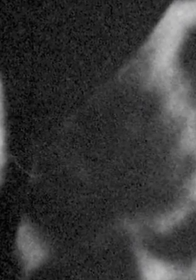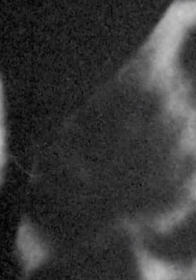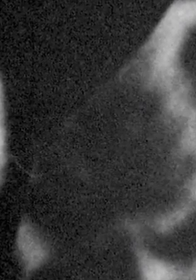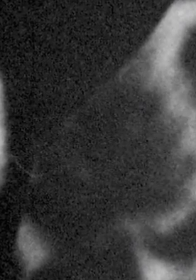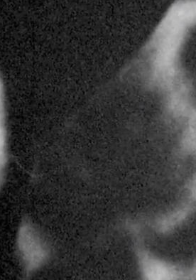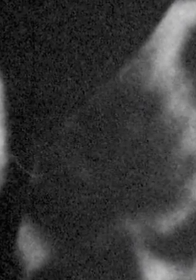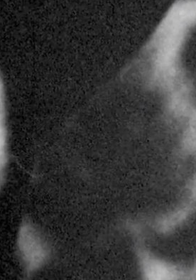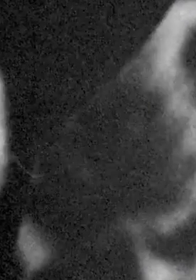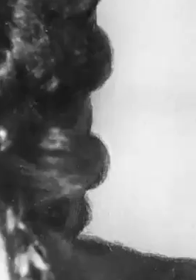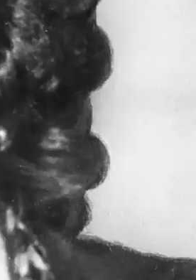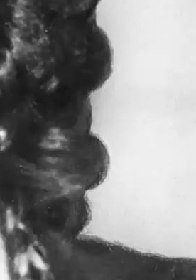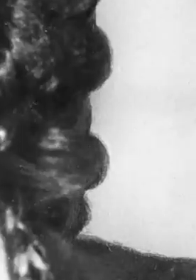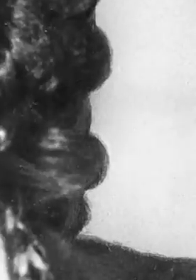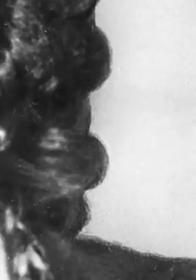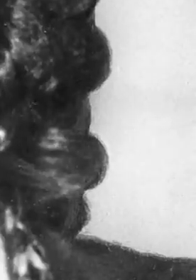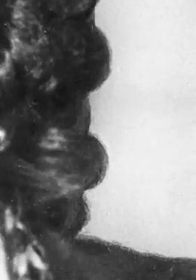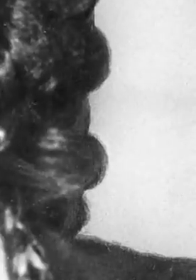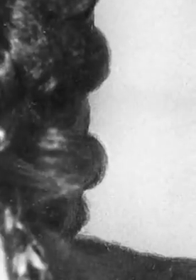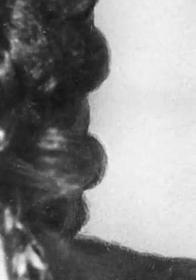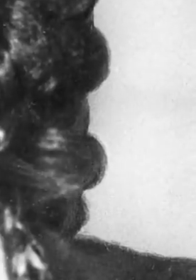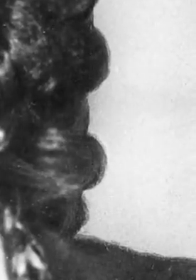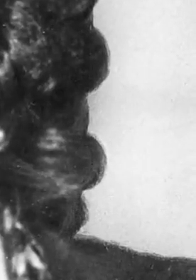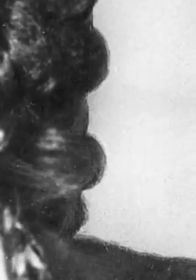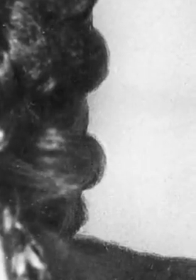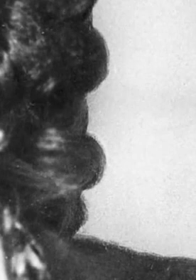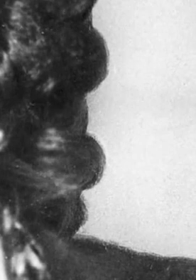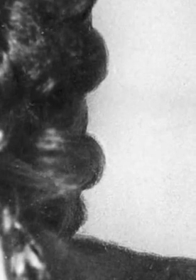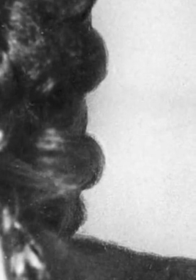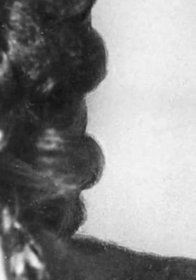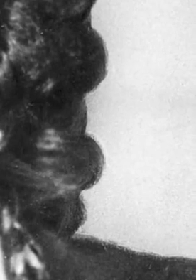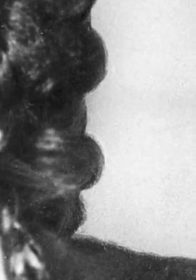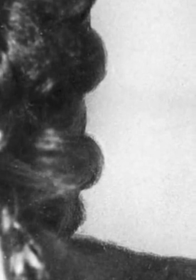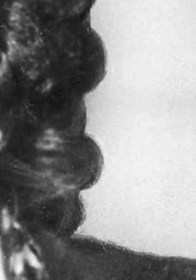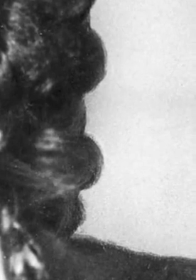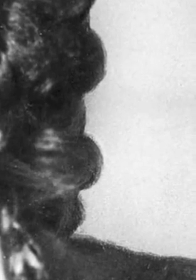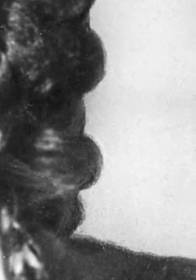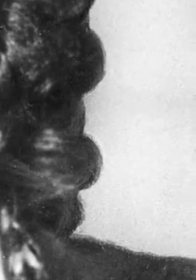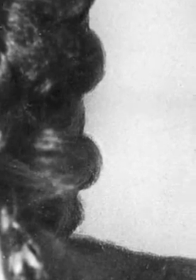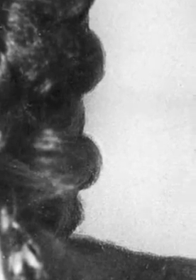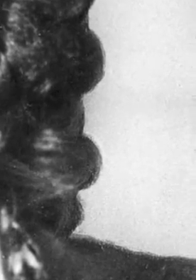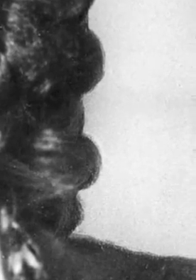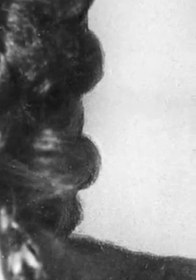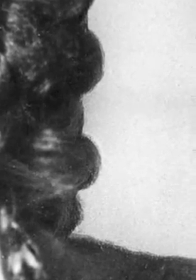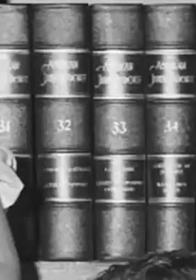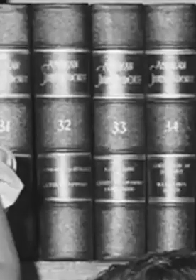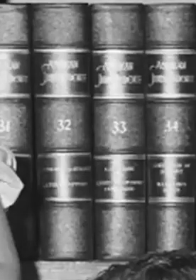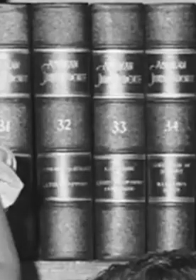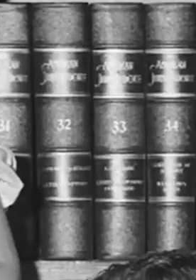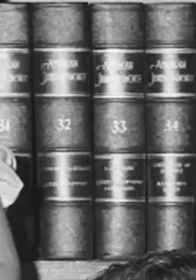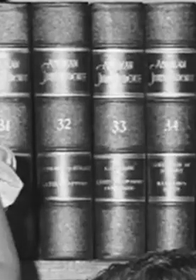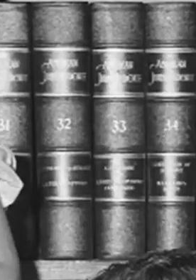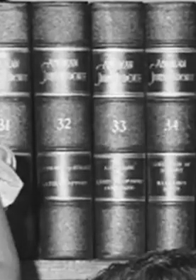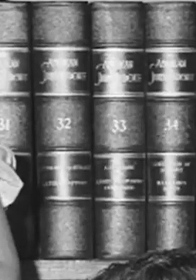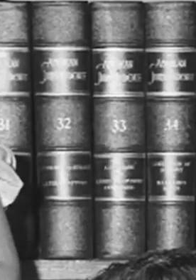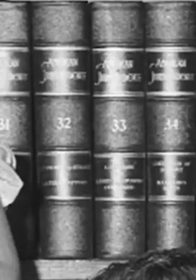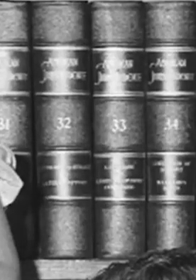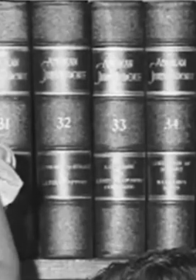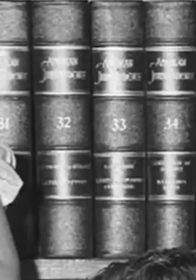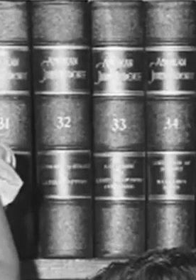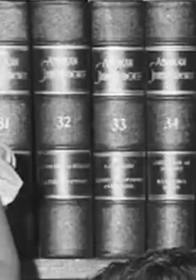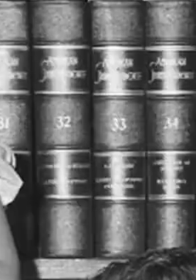Black boy who was lynched after being accused of flirting with a white woman in Mississippi. She admitted her claims were false